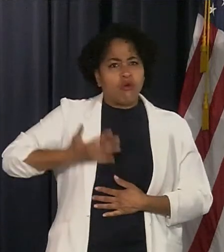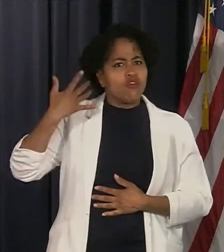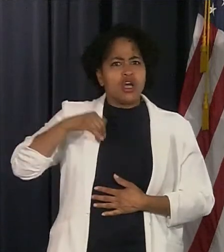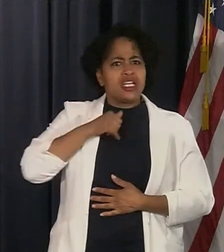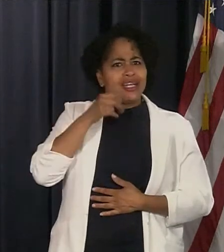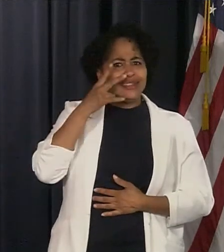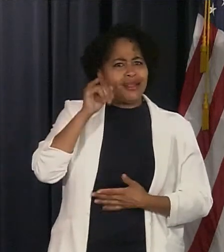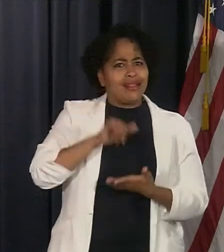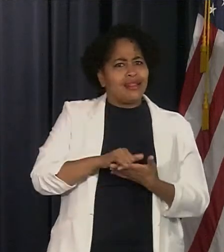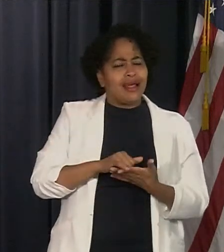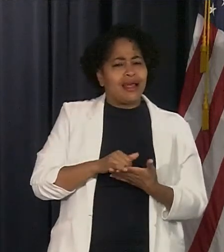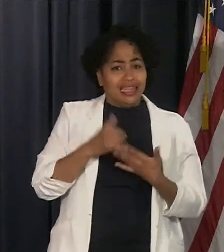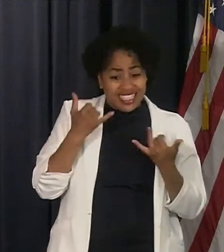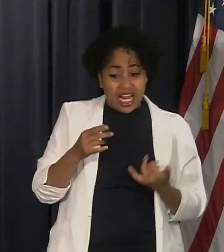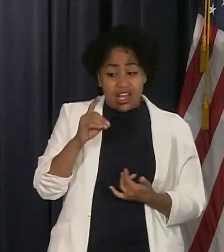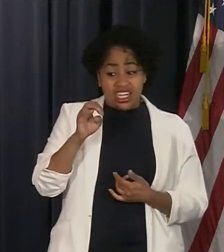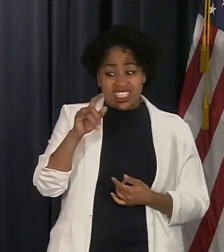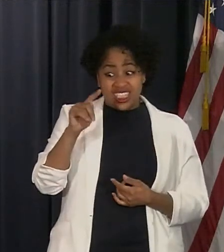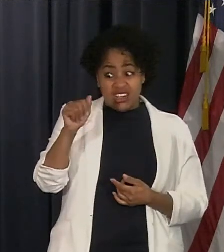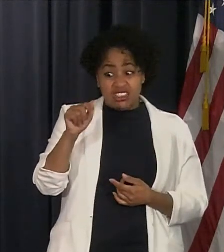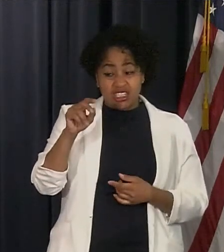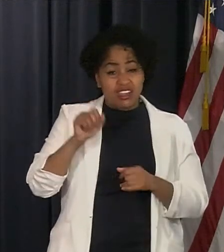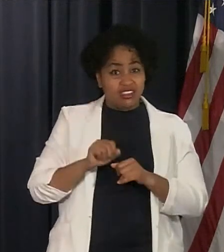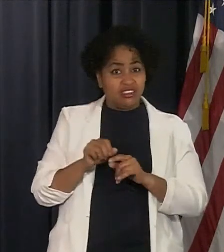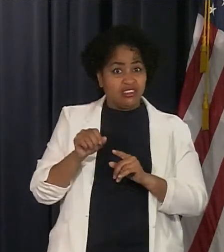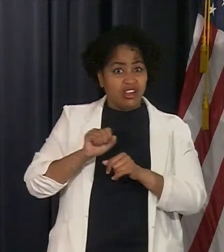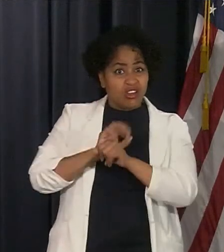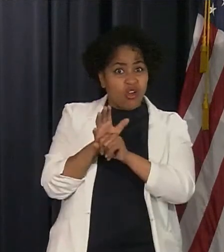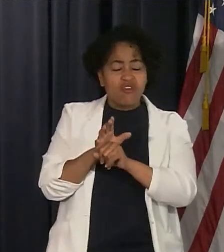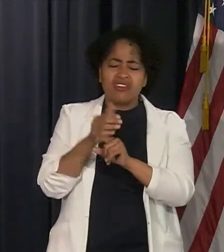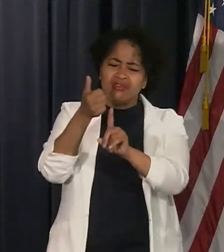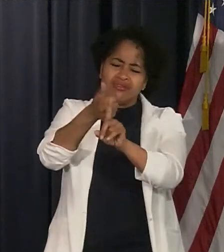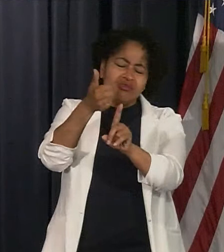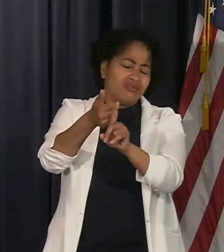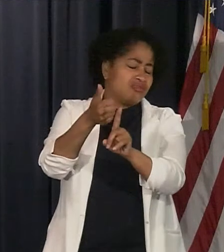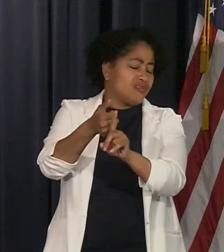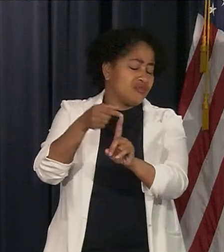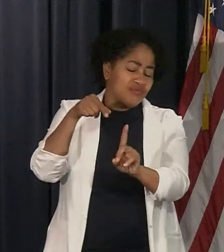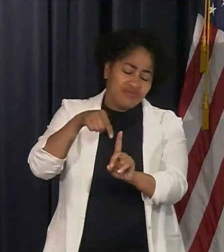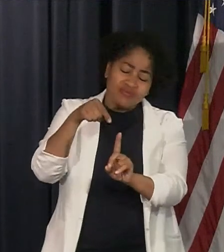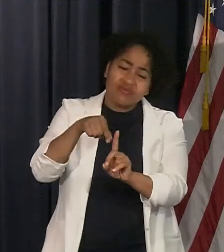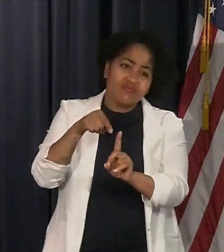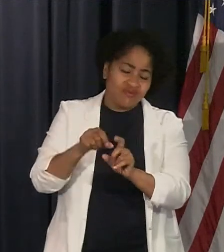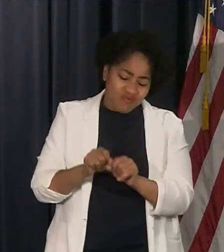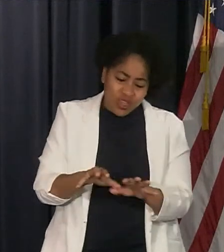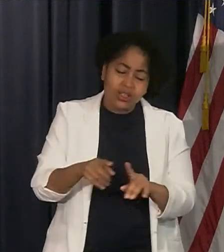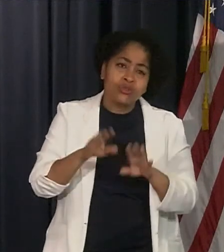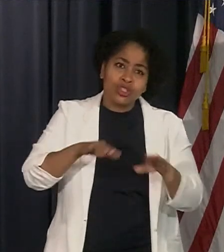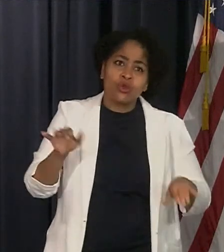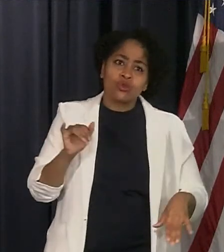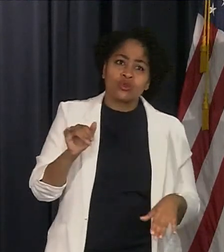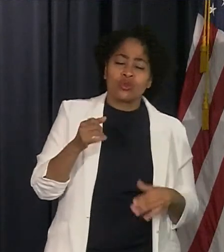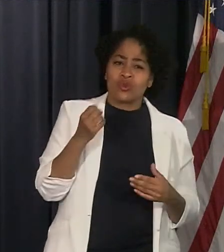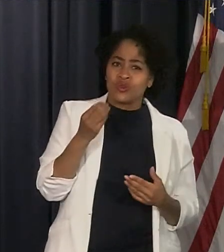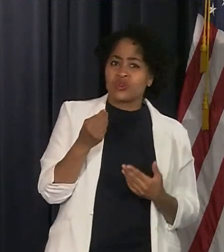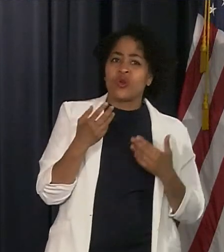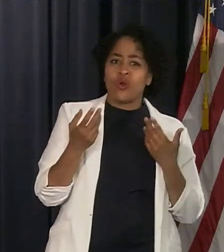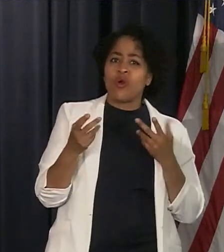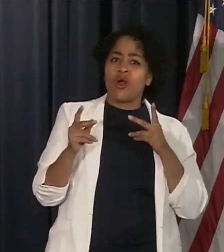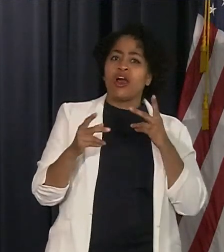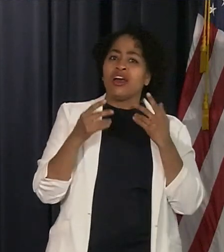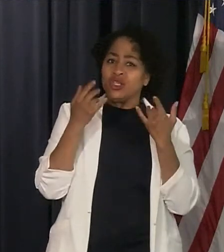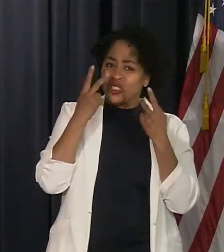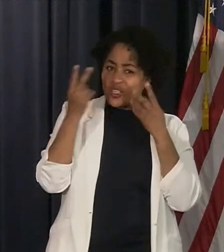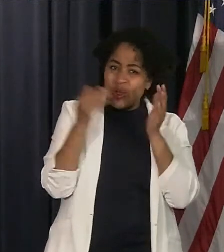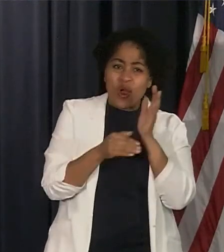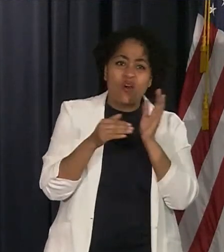Delta variant. And of course, you've seen the story over and over of when somebody is about to be put under so they can be put on a ventilator and